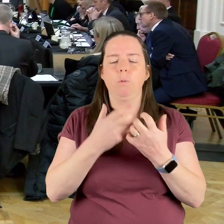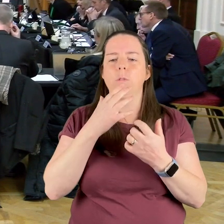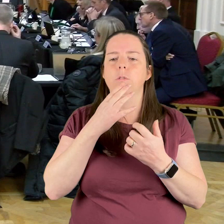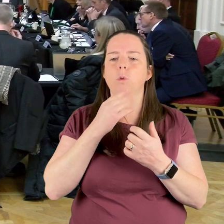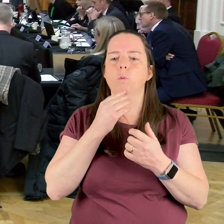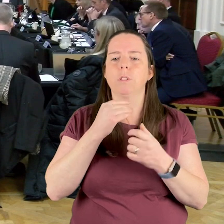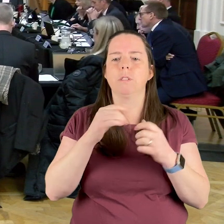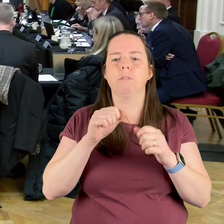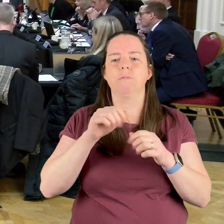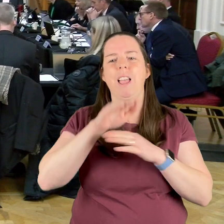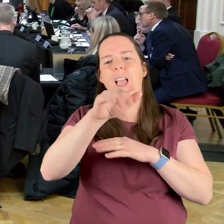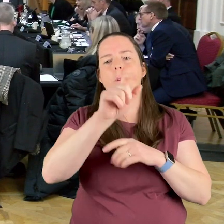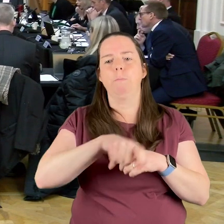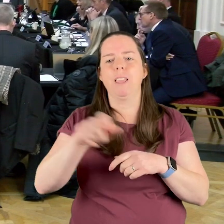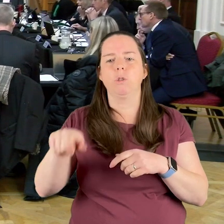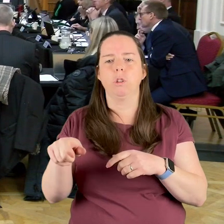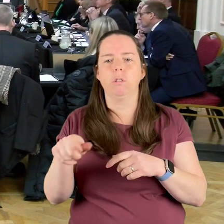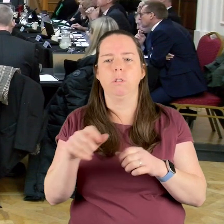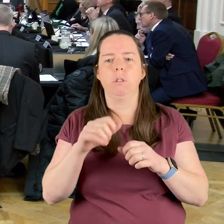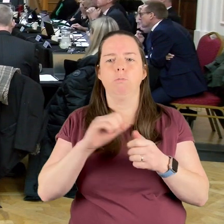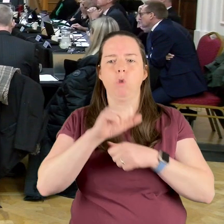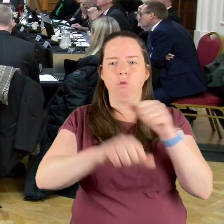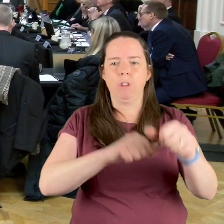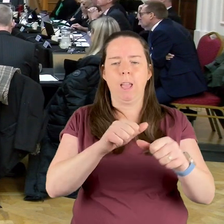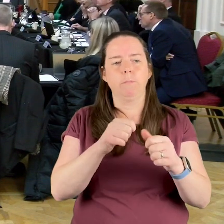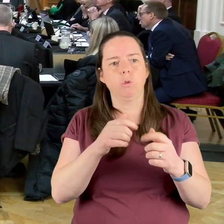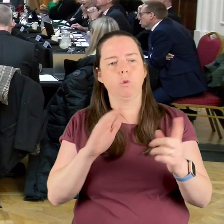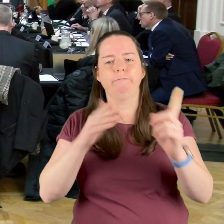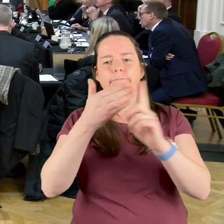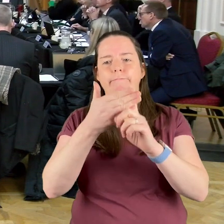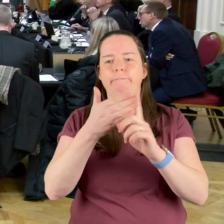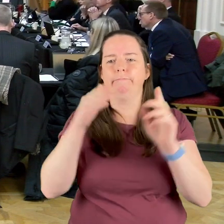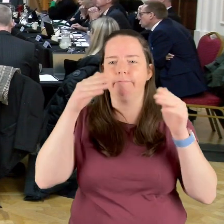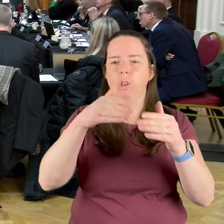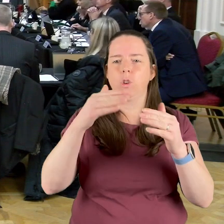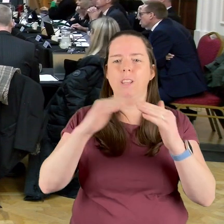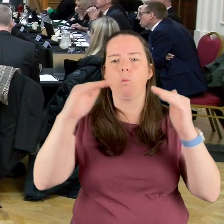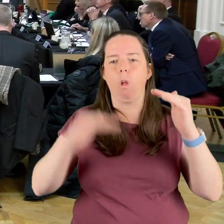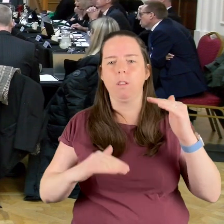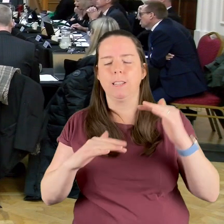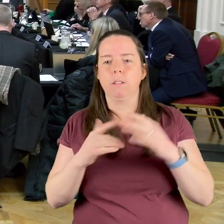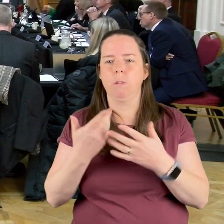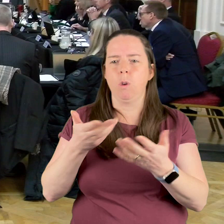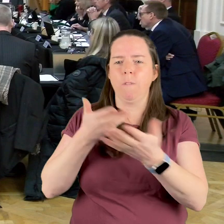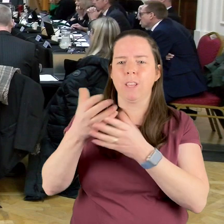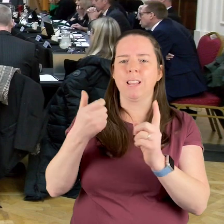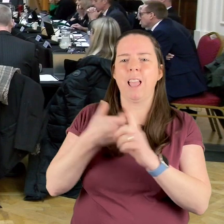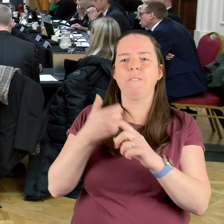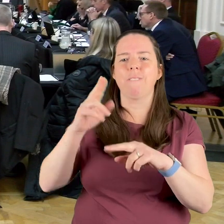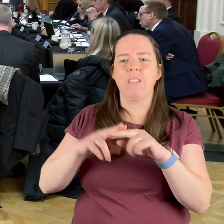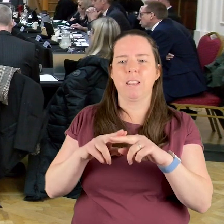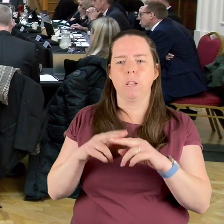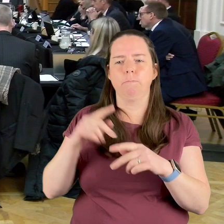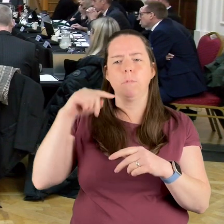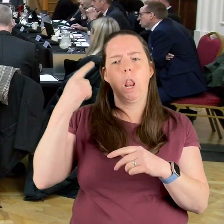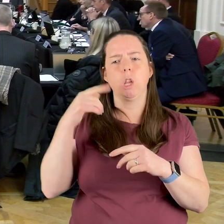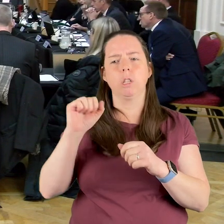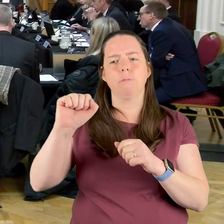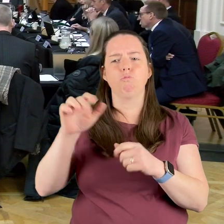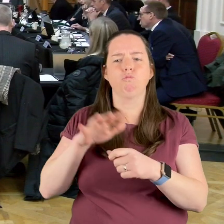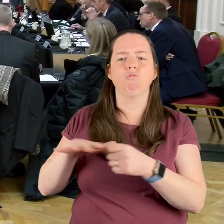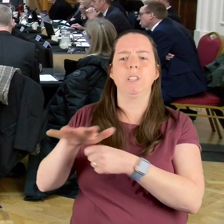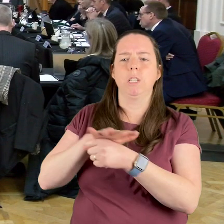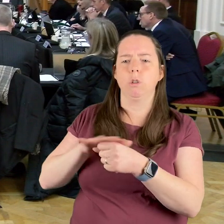worth just highlighting a couple of other things. So we're thinking about how we can use the outpatient programme to address inequalities. So I had